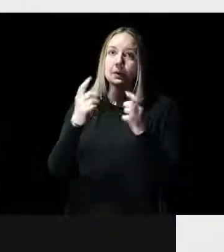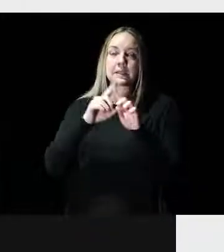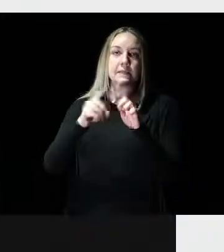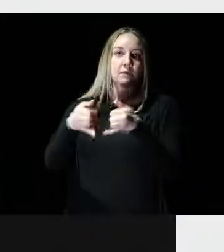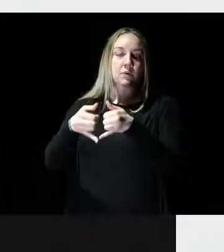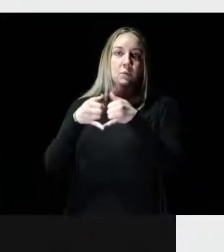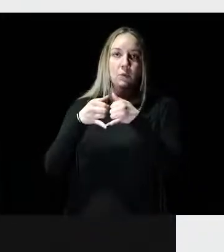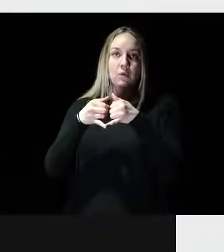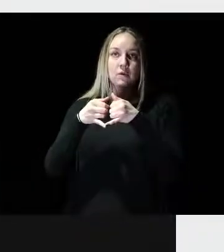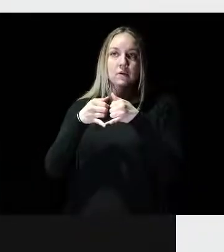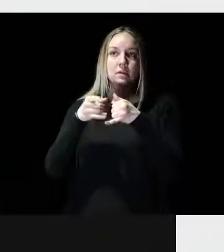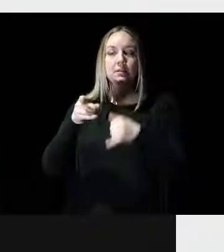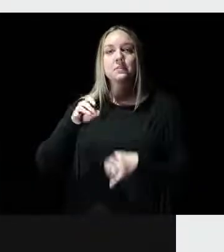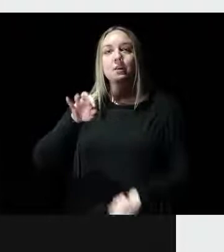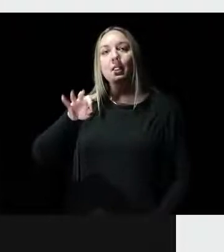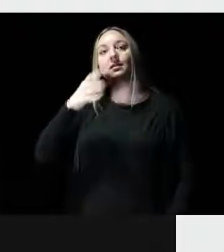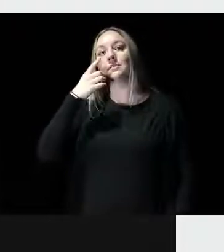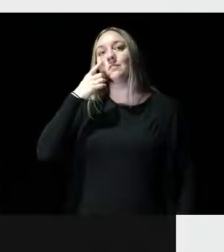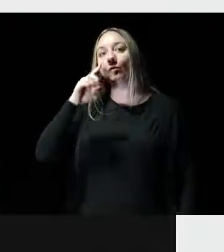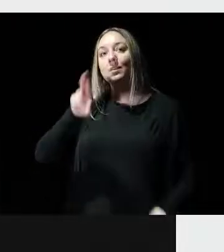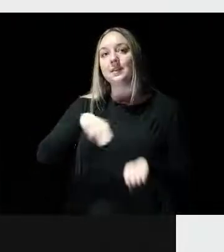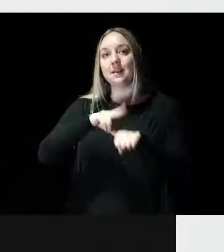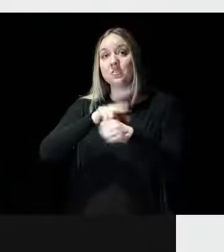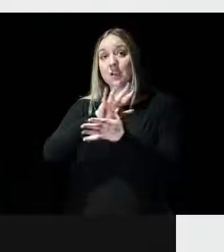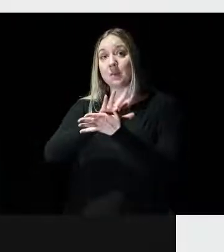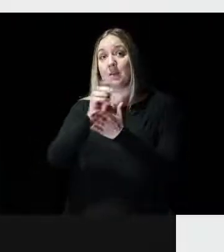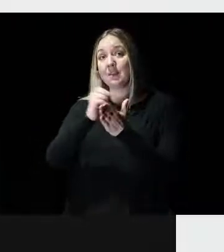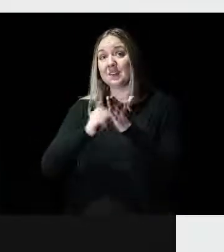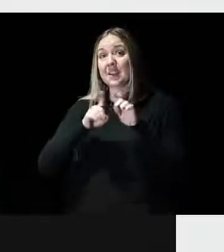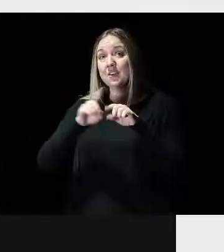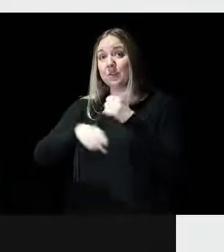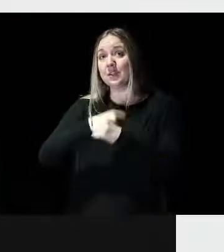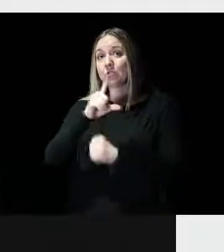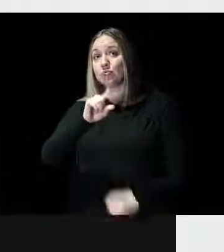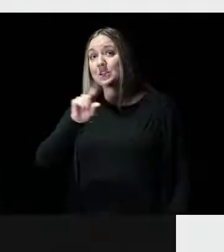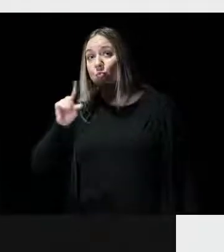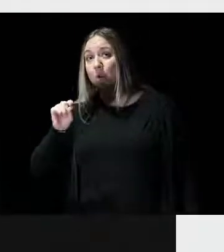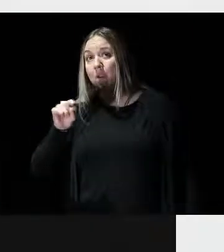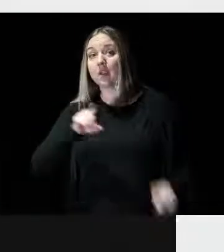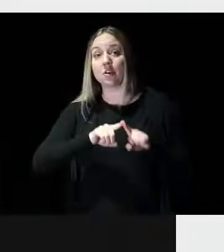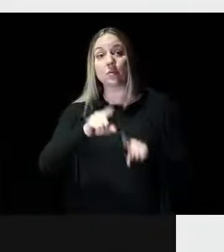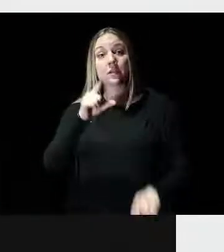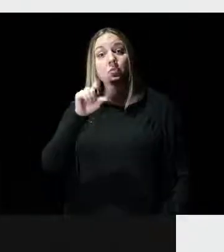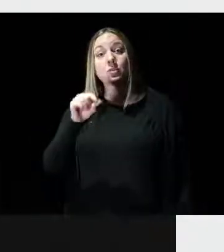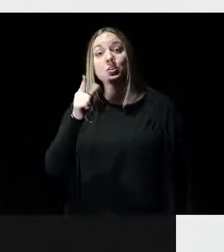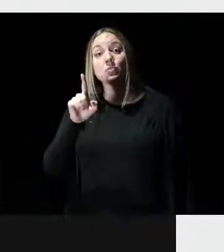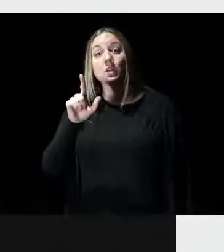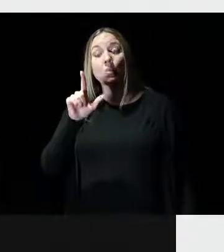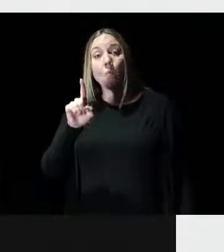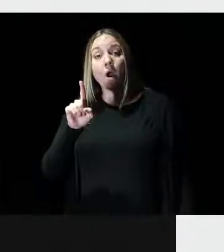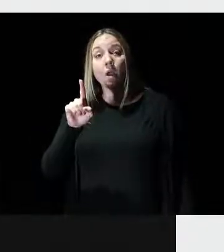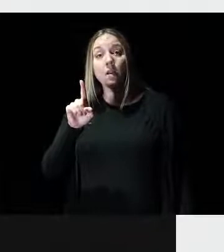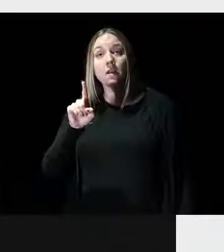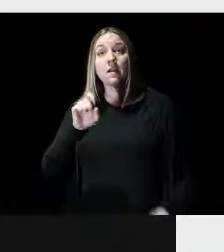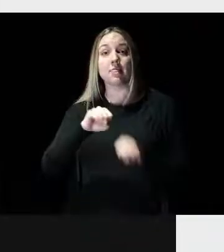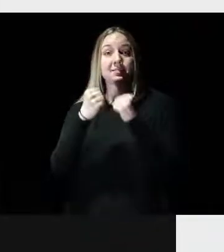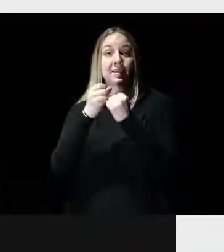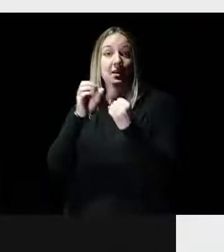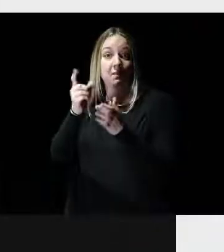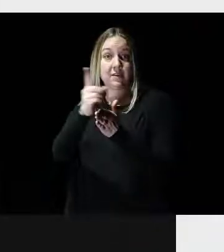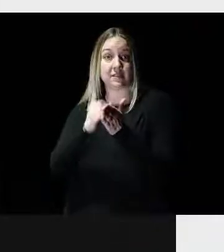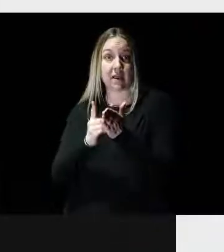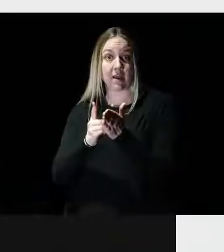was elected to the National Academy of Design in 2020. In 2021, the Society of Architectural Historians presented him